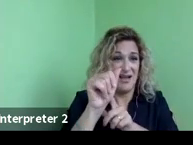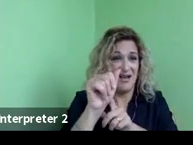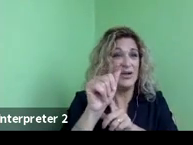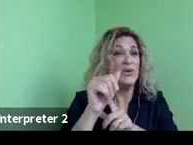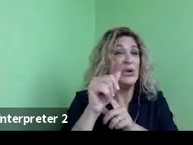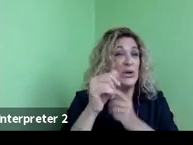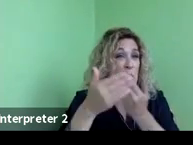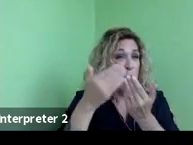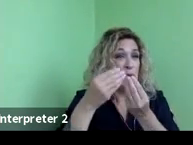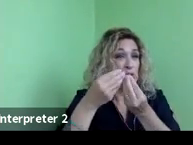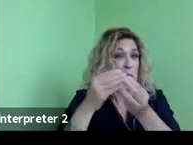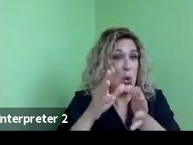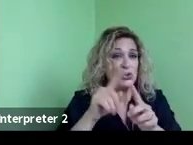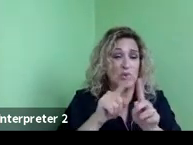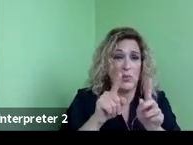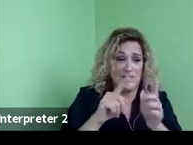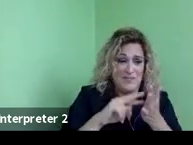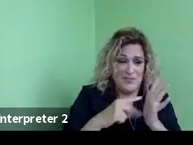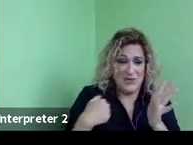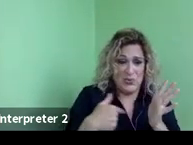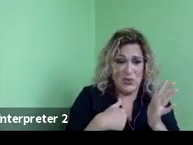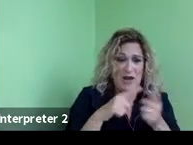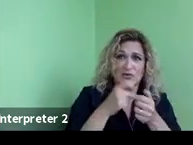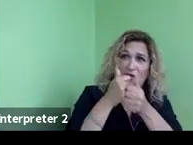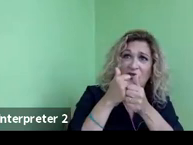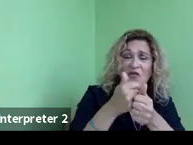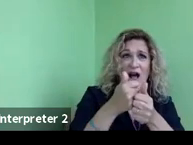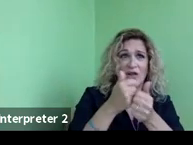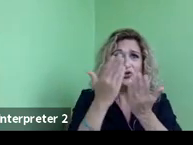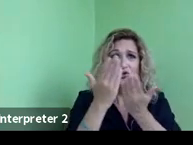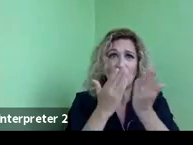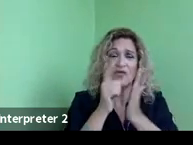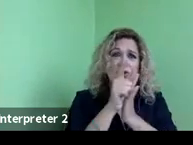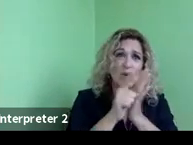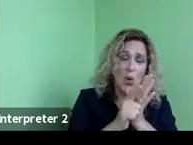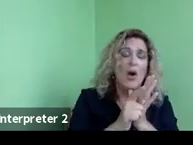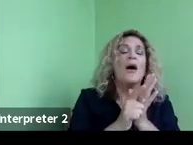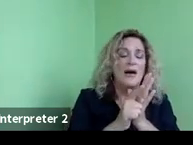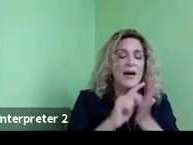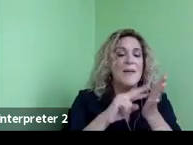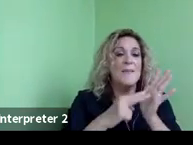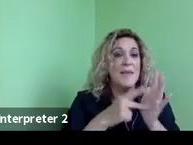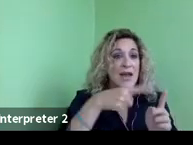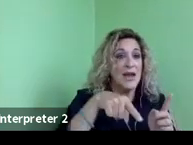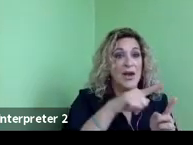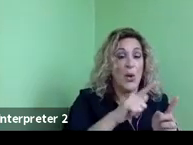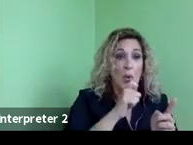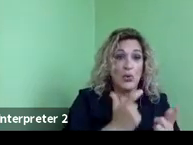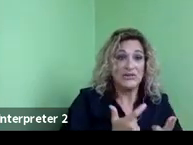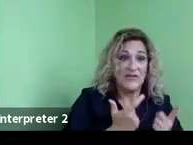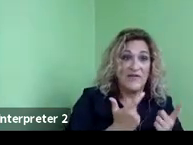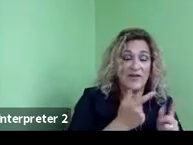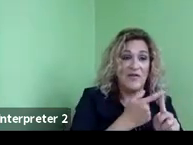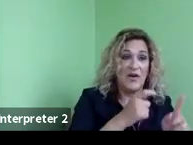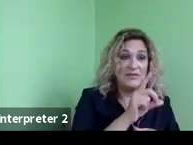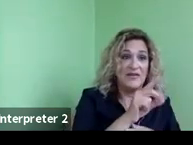services law, among other things, which lifted the requirement that survivors of domestic violence had to apply for